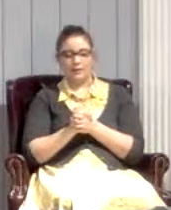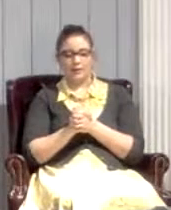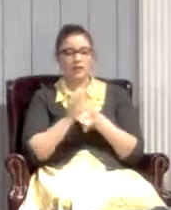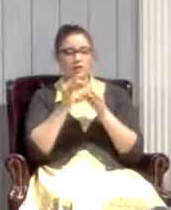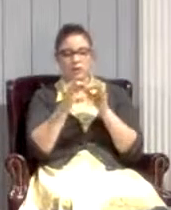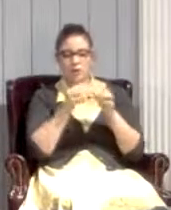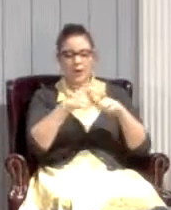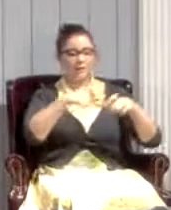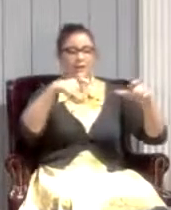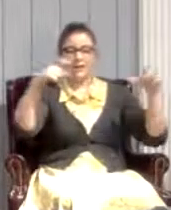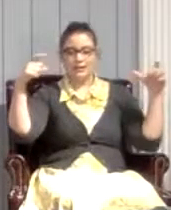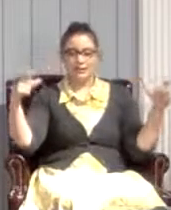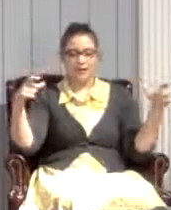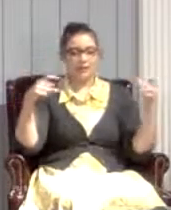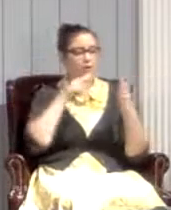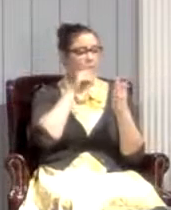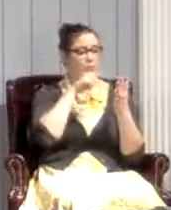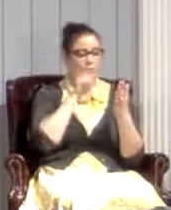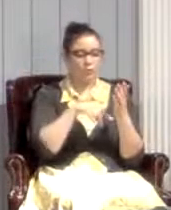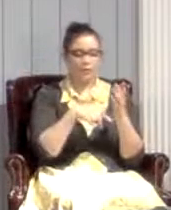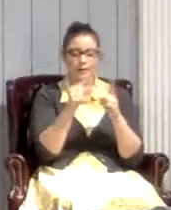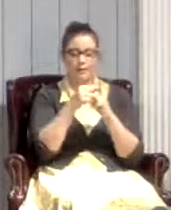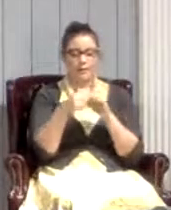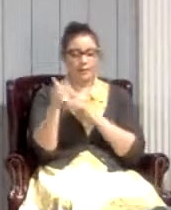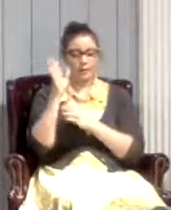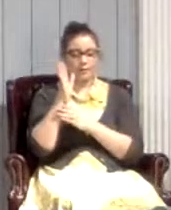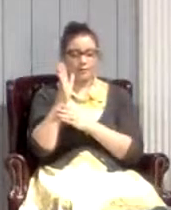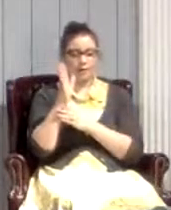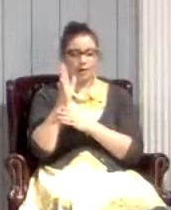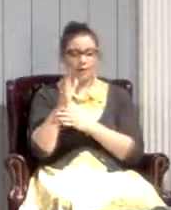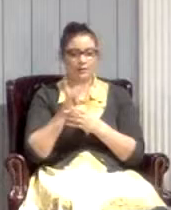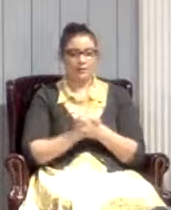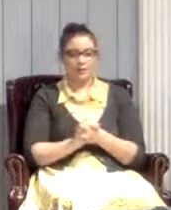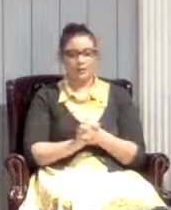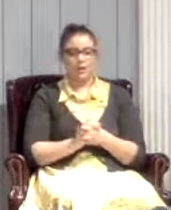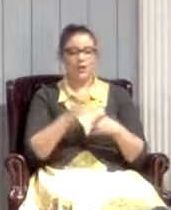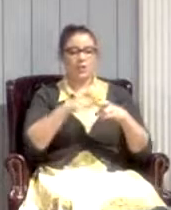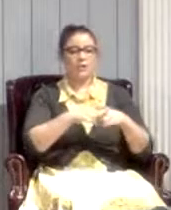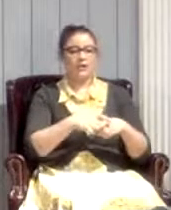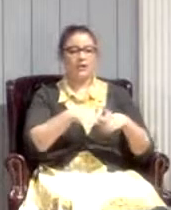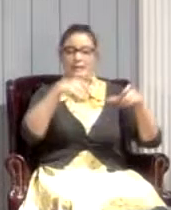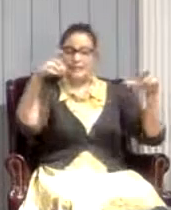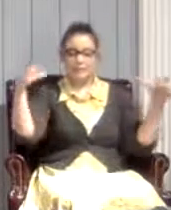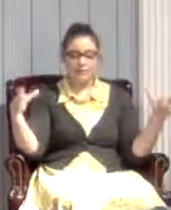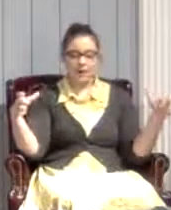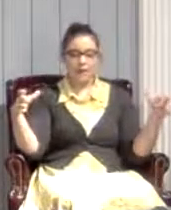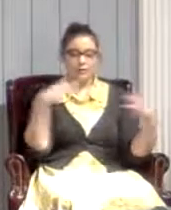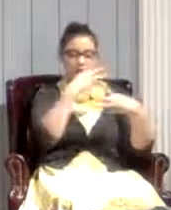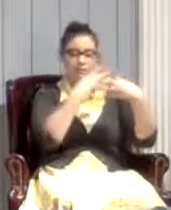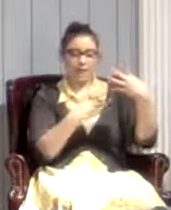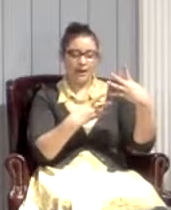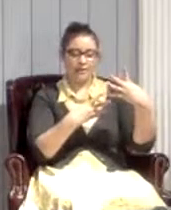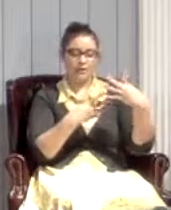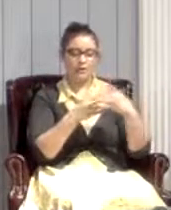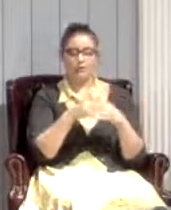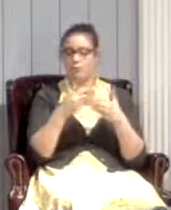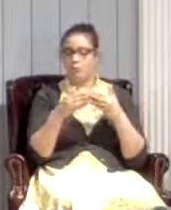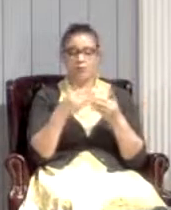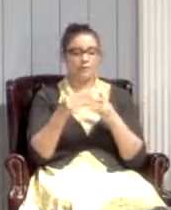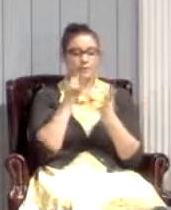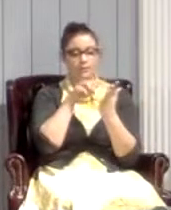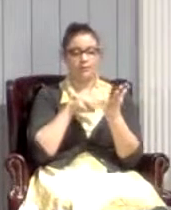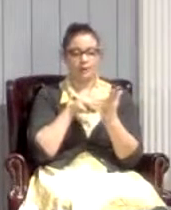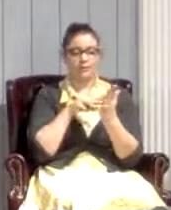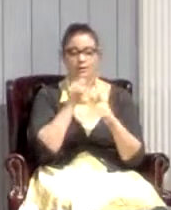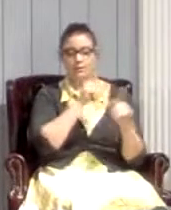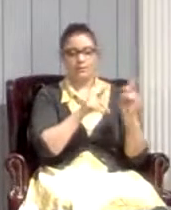They would read the Word of God, and then the scribes would expound or explain that passage, whatever had been read, to the people.